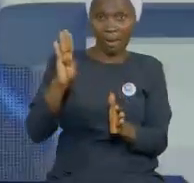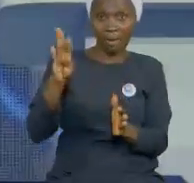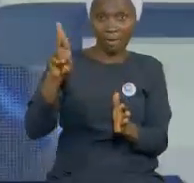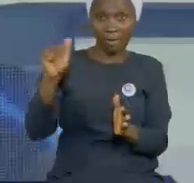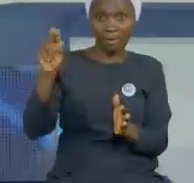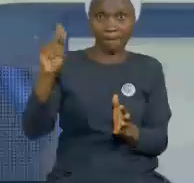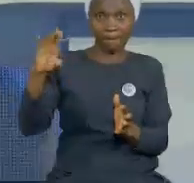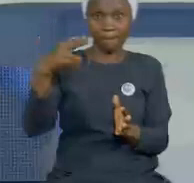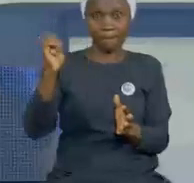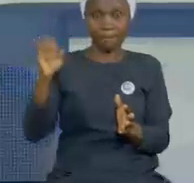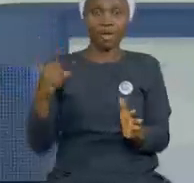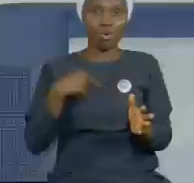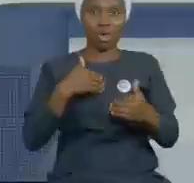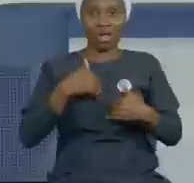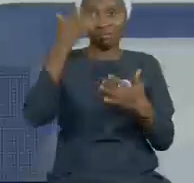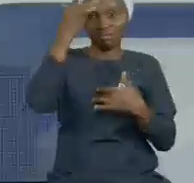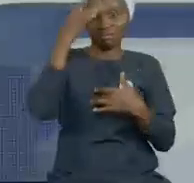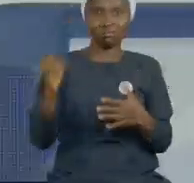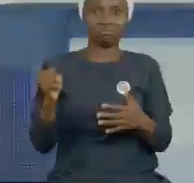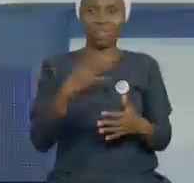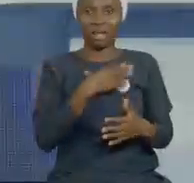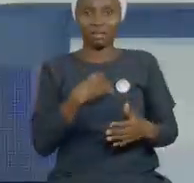On the branches, we have suffering.